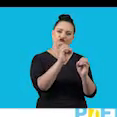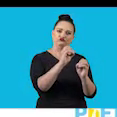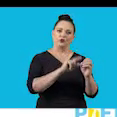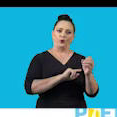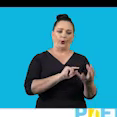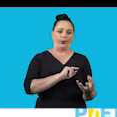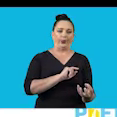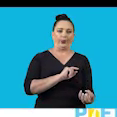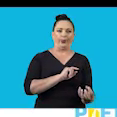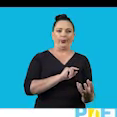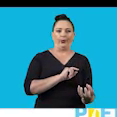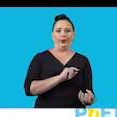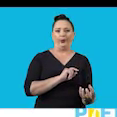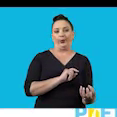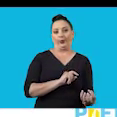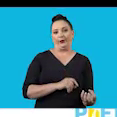are decreasing the temperature.